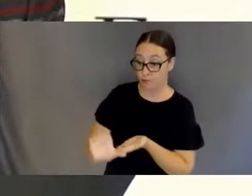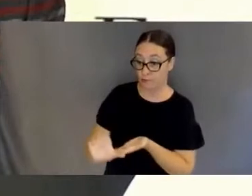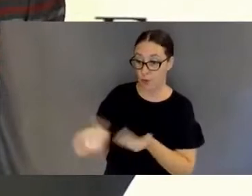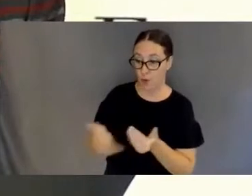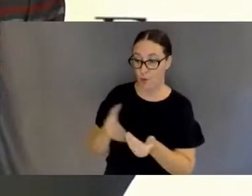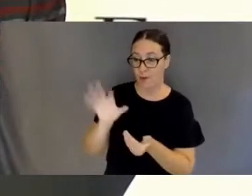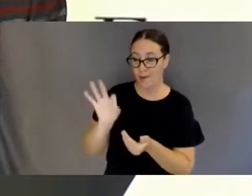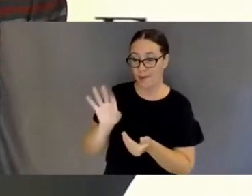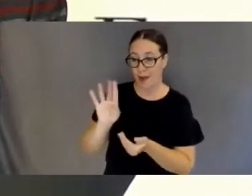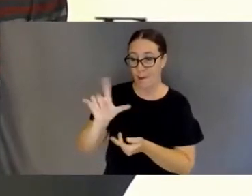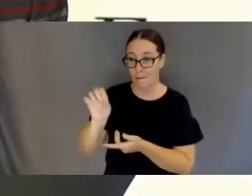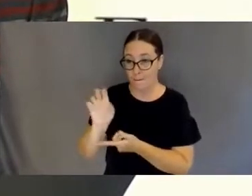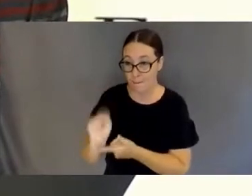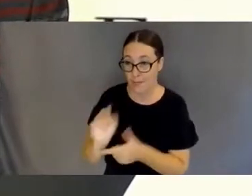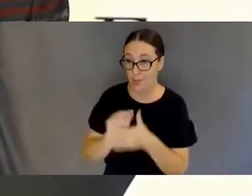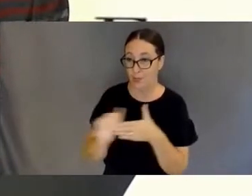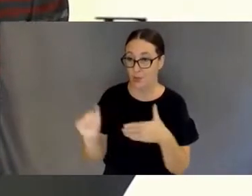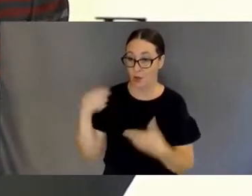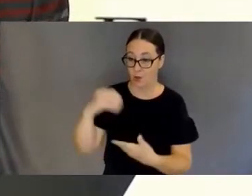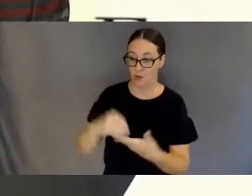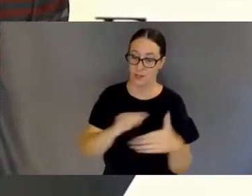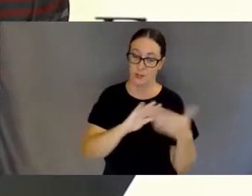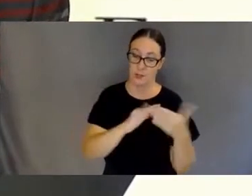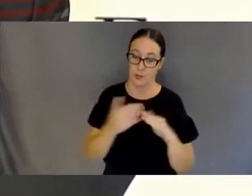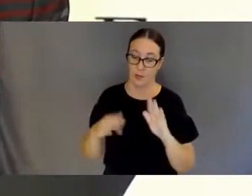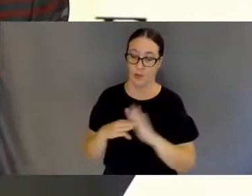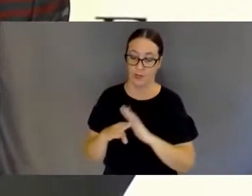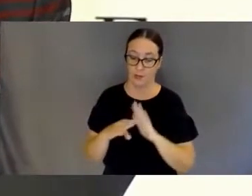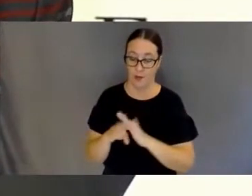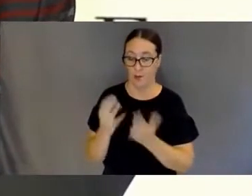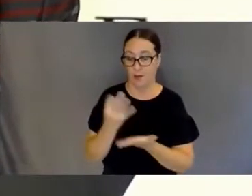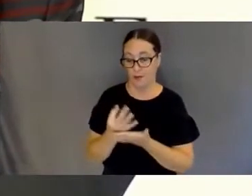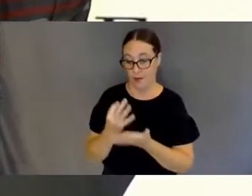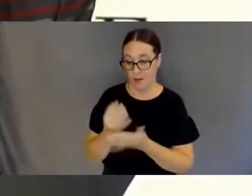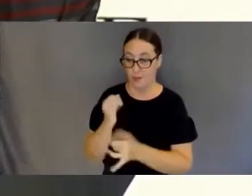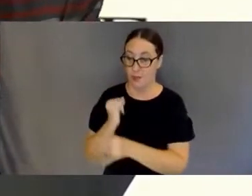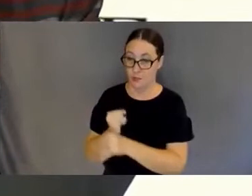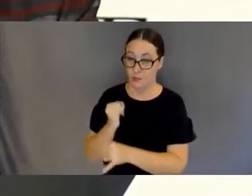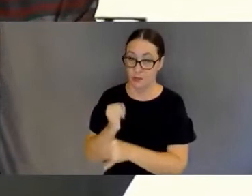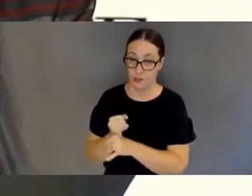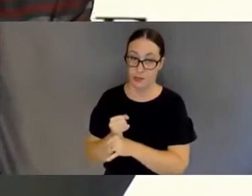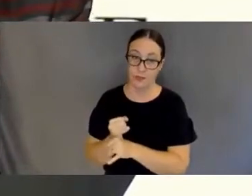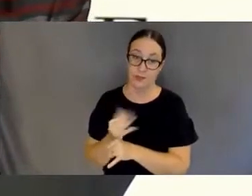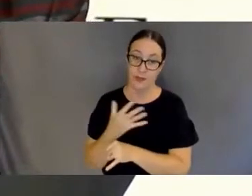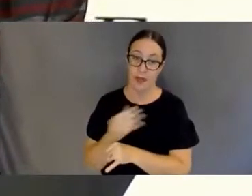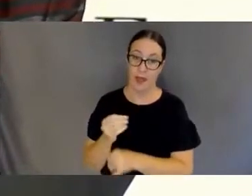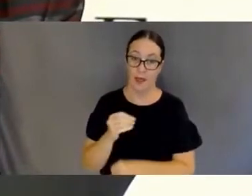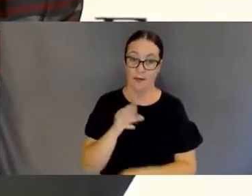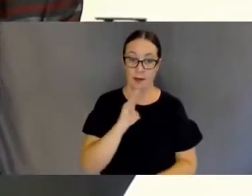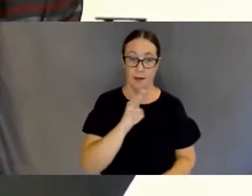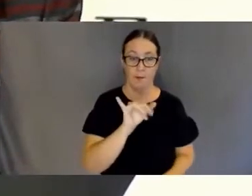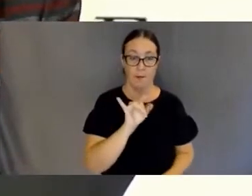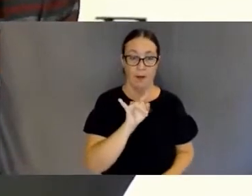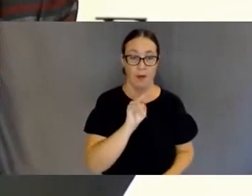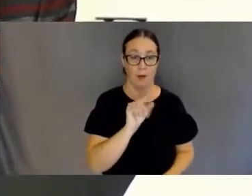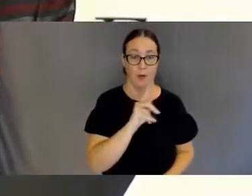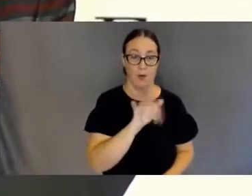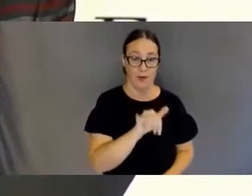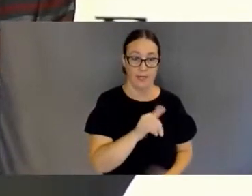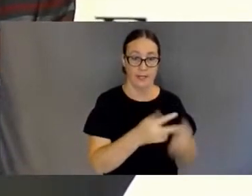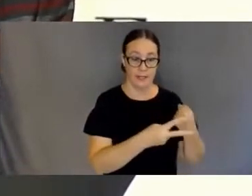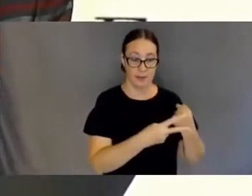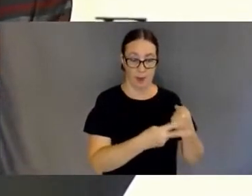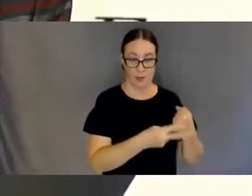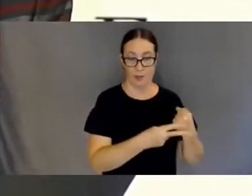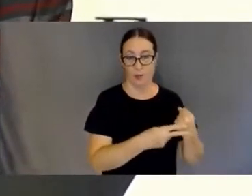billion into community development financial institutions and minority depository